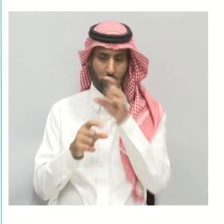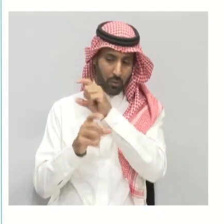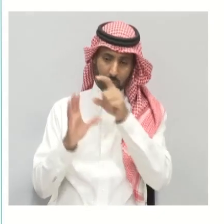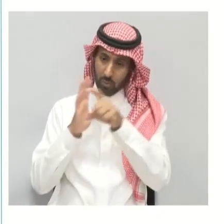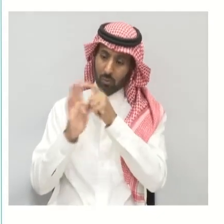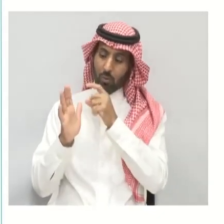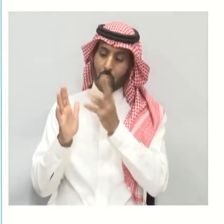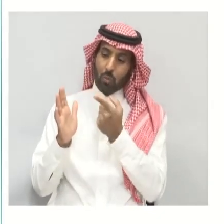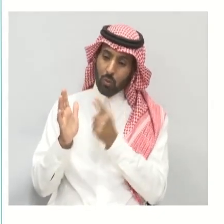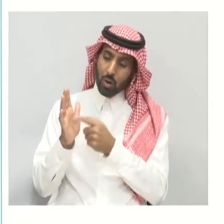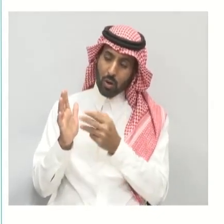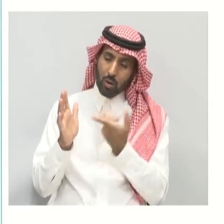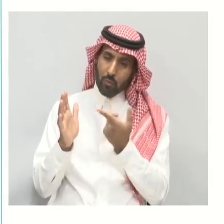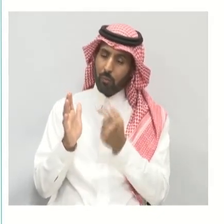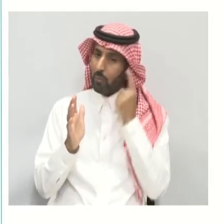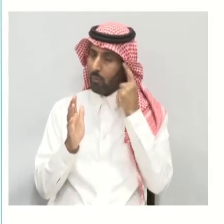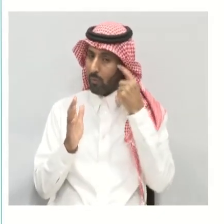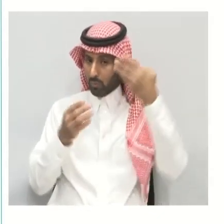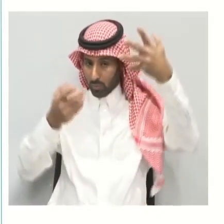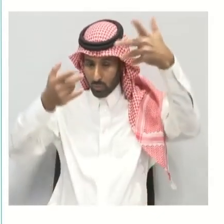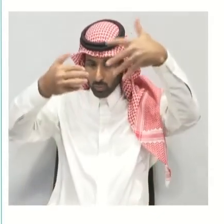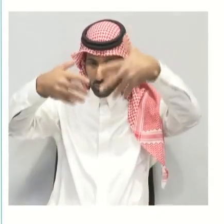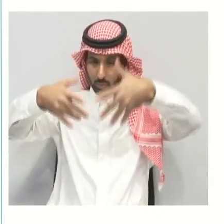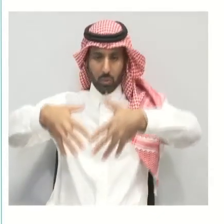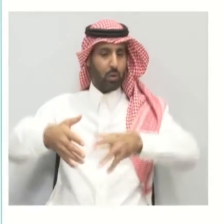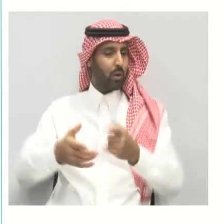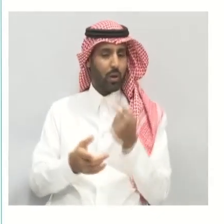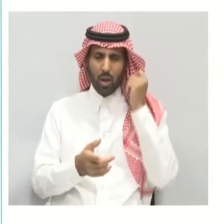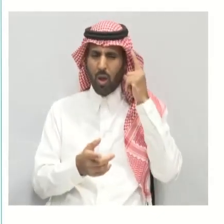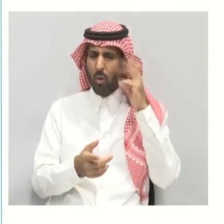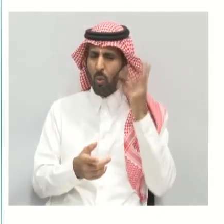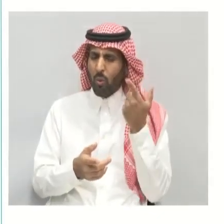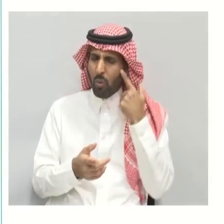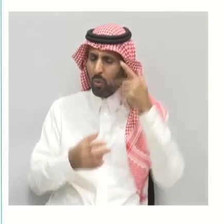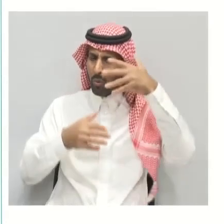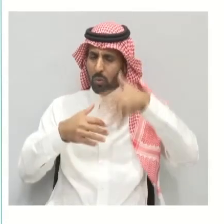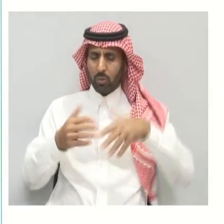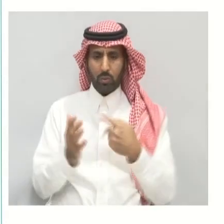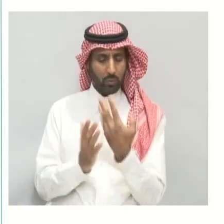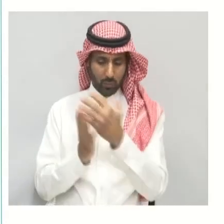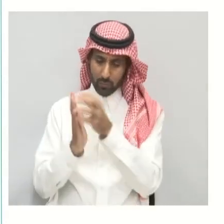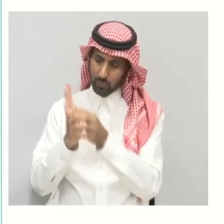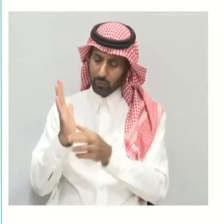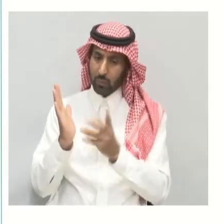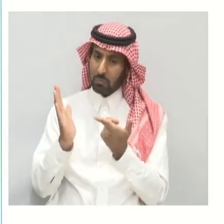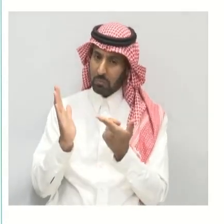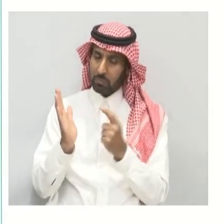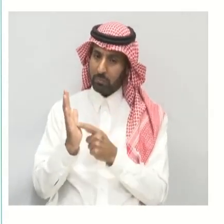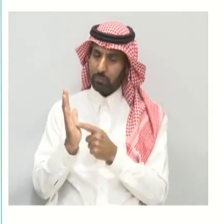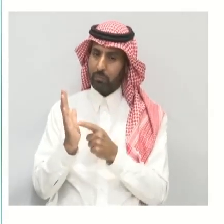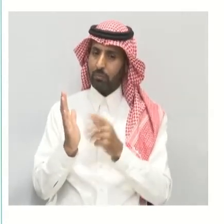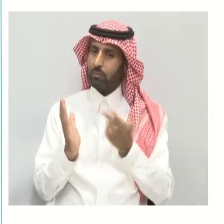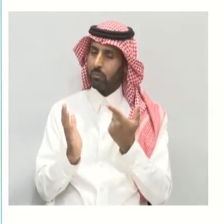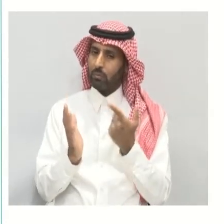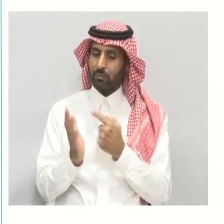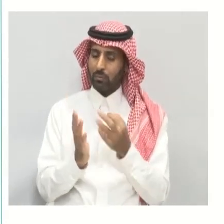The Iguazu Falls. I would like you to predict what is the text or what the text is about. What